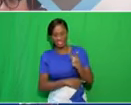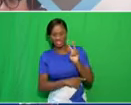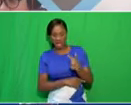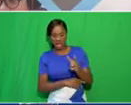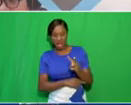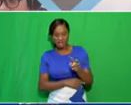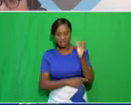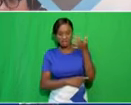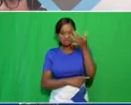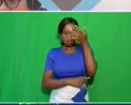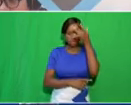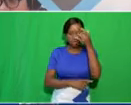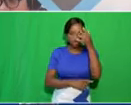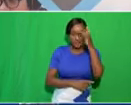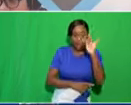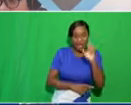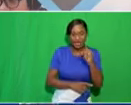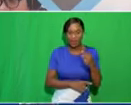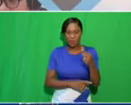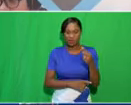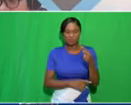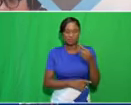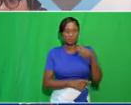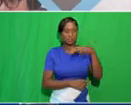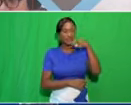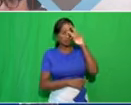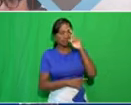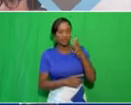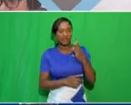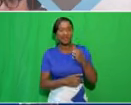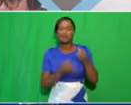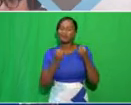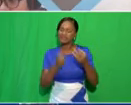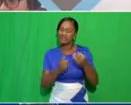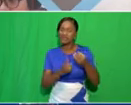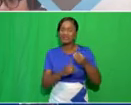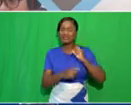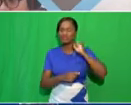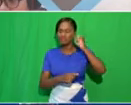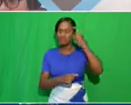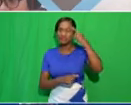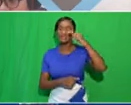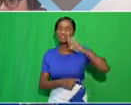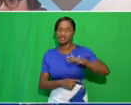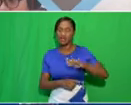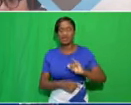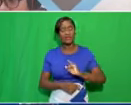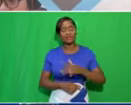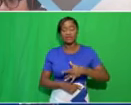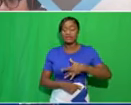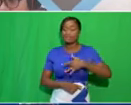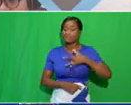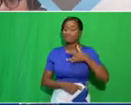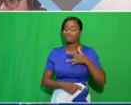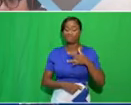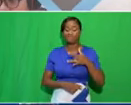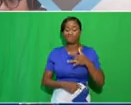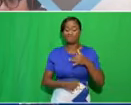additional stresses, it brings a lot on the child, it bears a lot. And I feel that it can be very, you